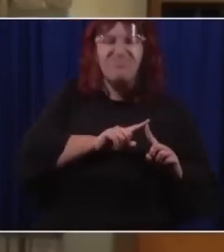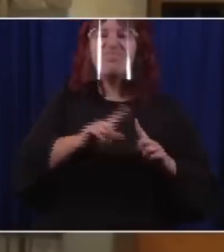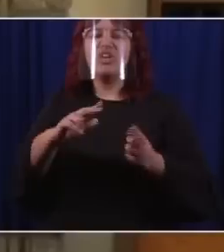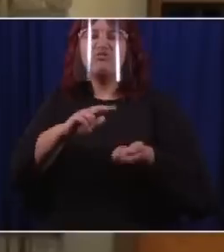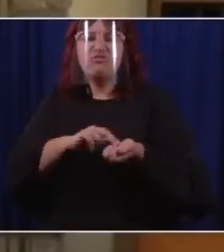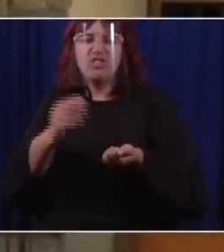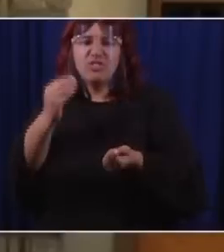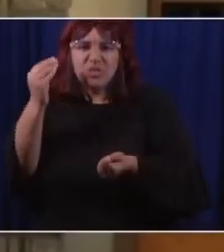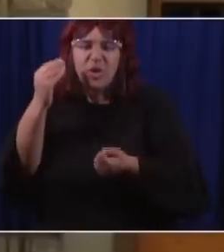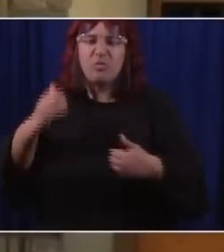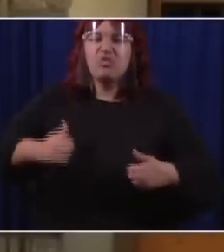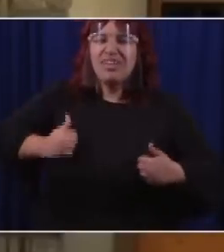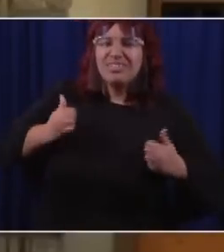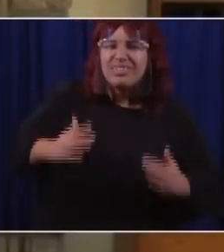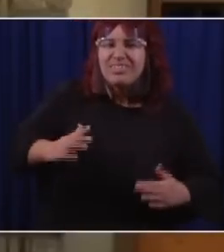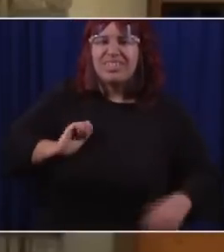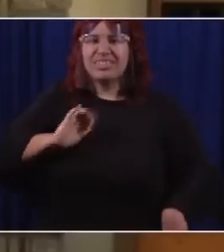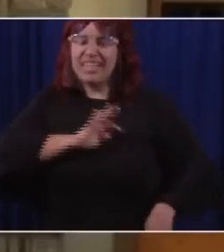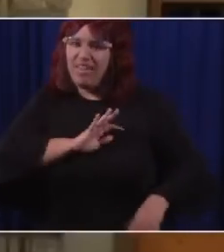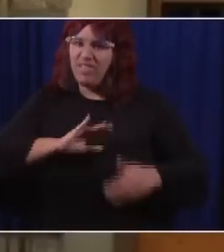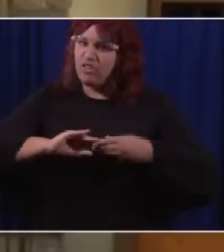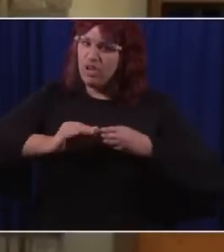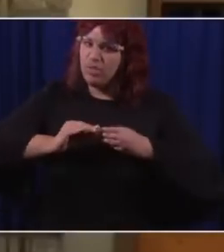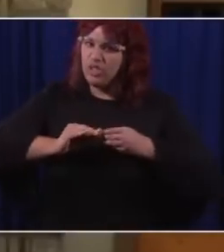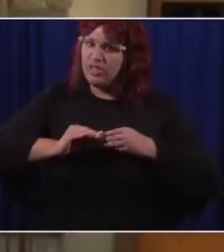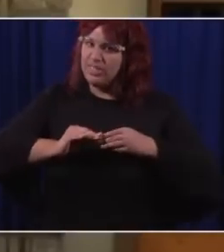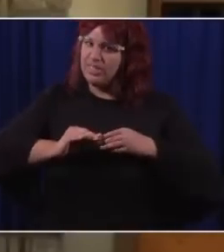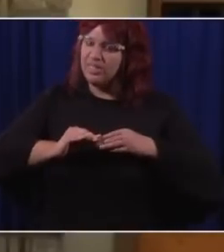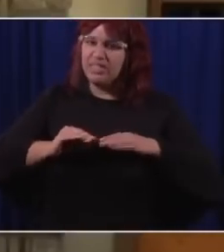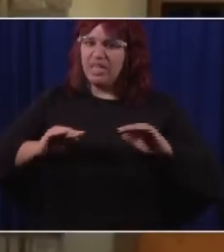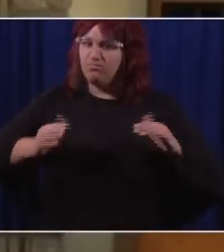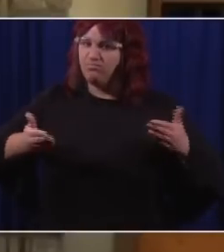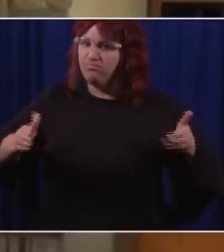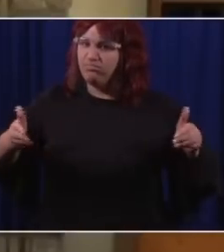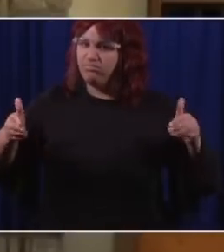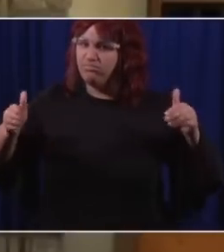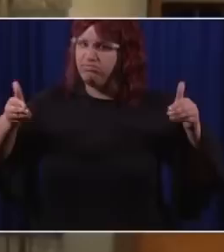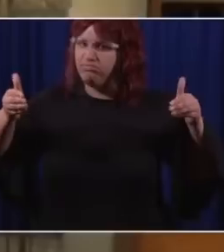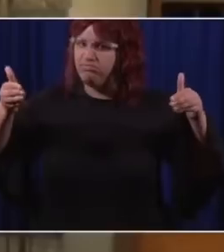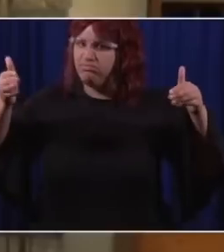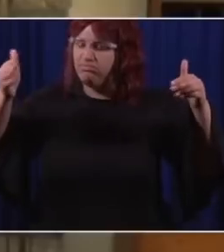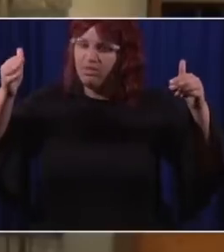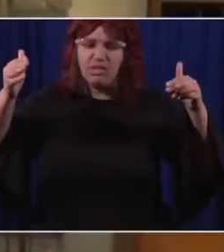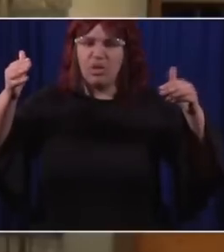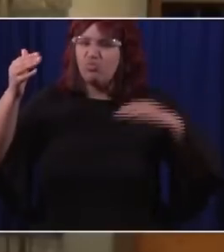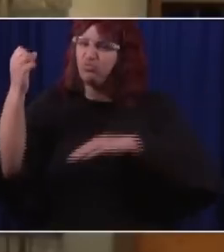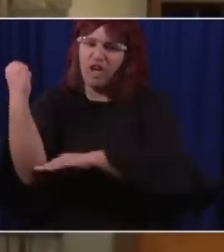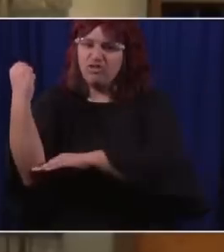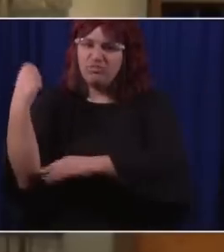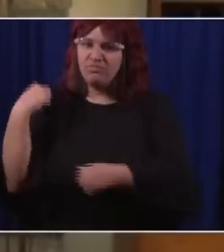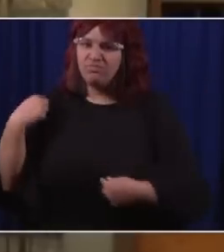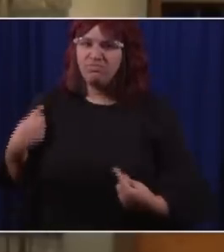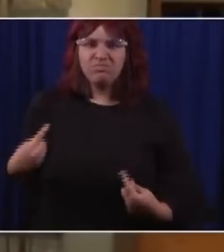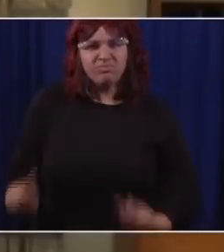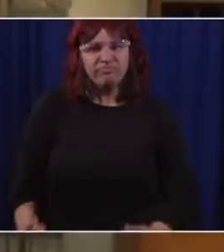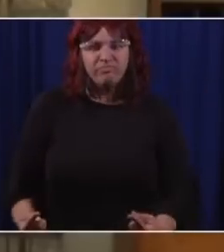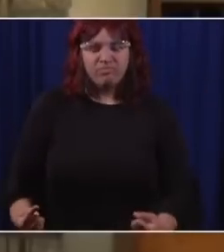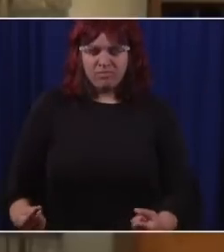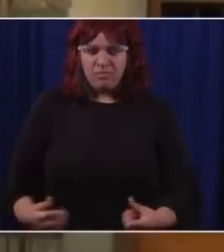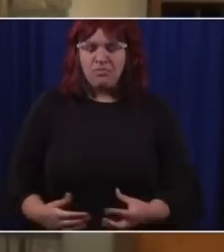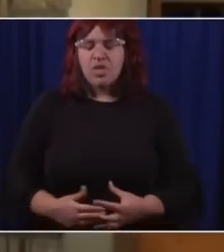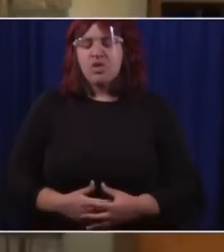as well. Staff, it looks like record number of cases this week, and among residents, they're approaching records as